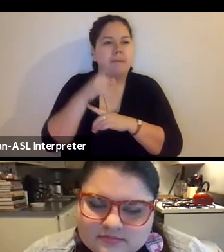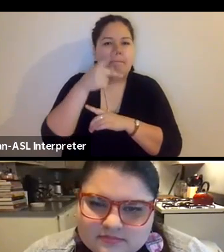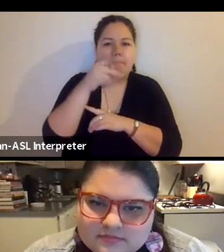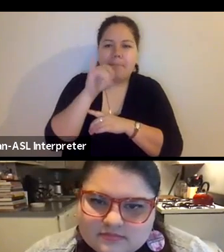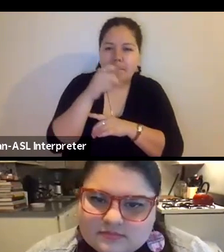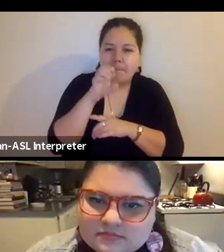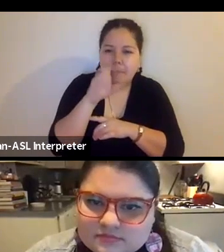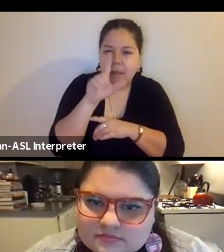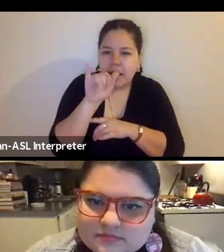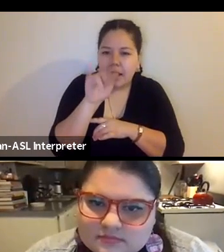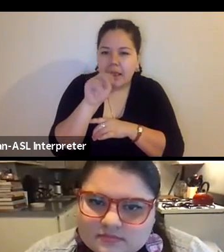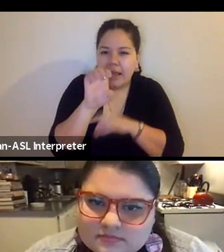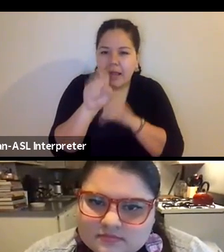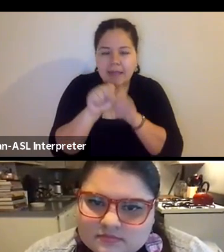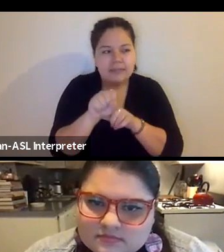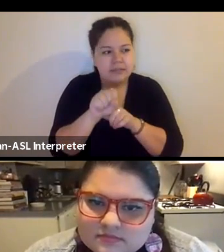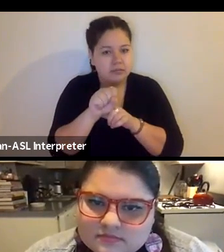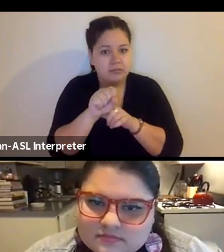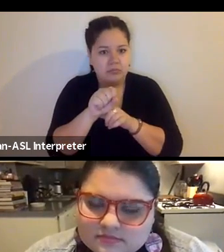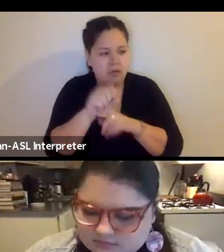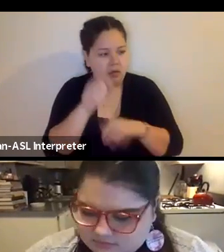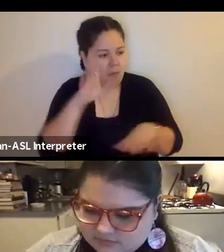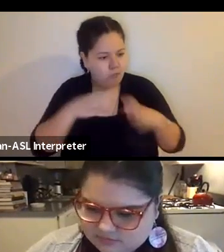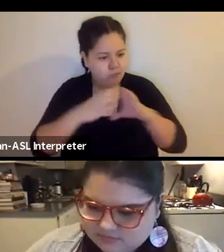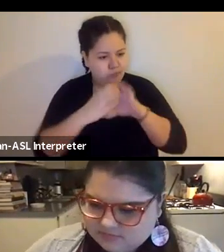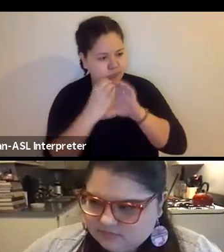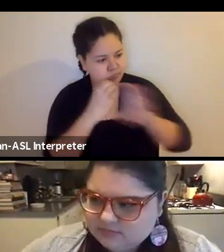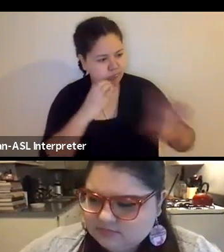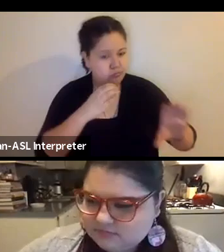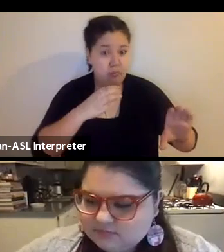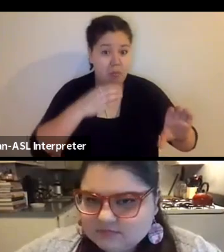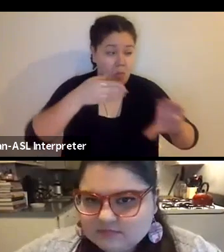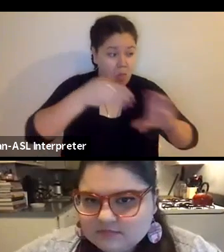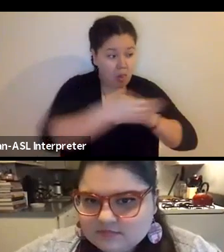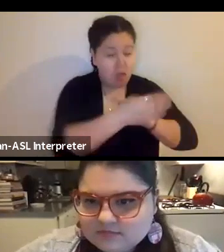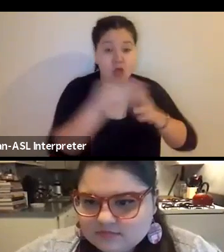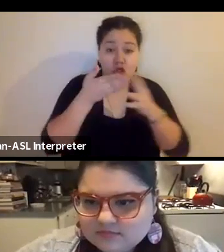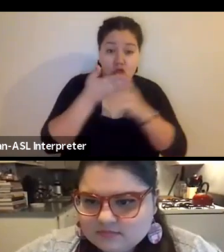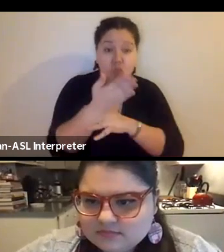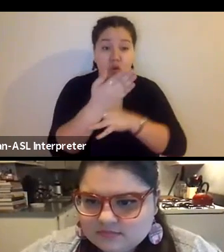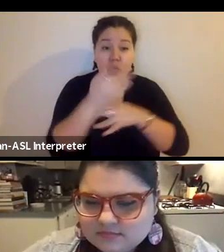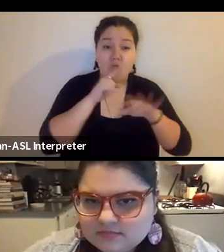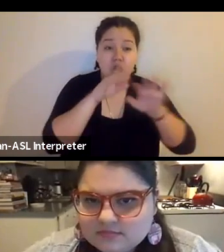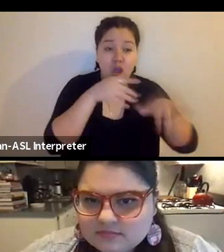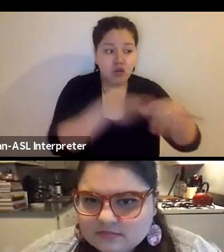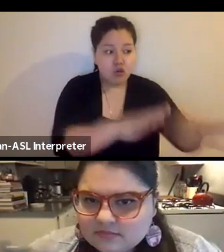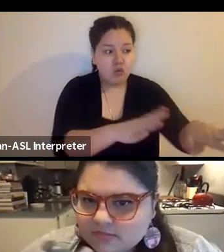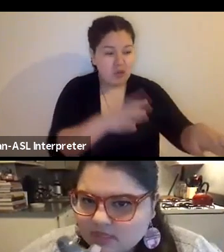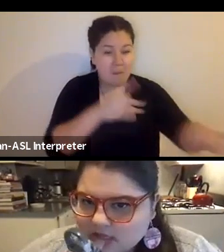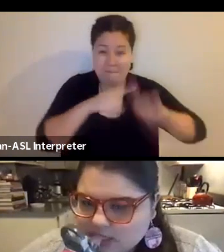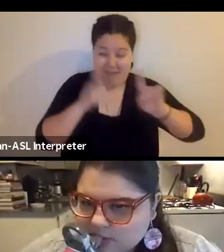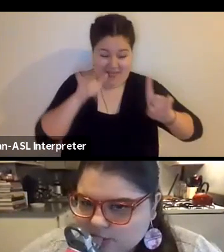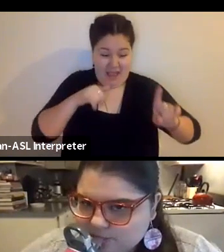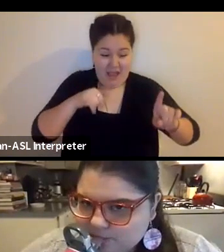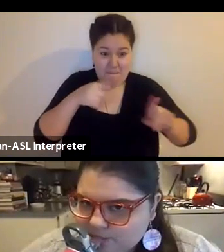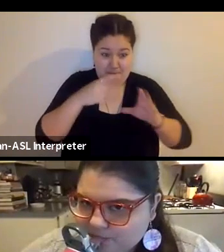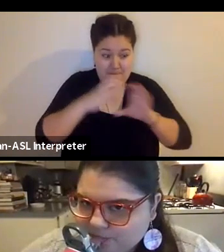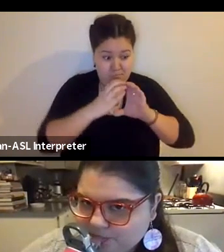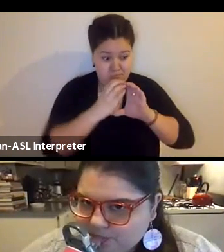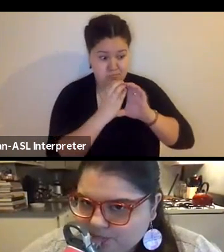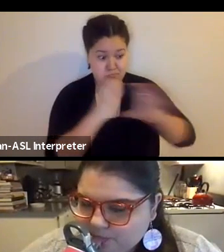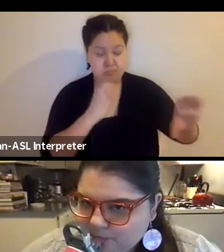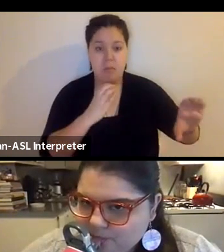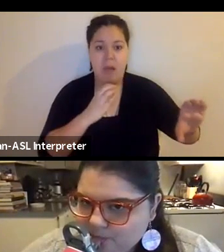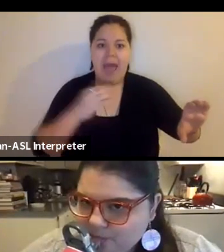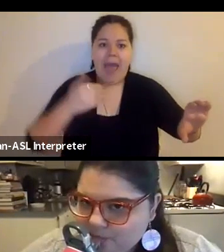pipelines that go through oceans that carry the literal fibers of the internet. And like, if